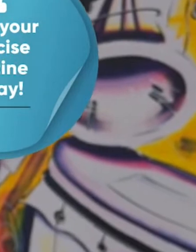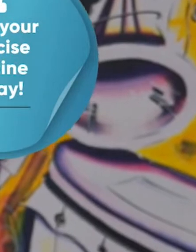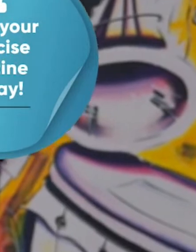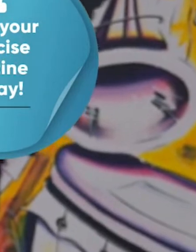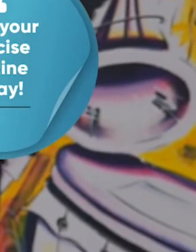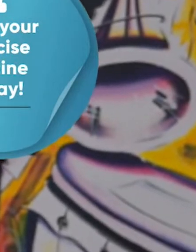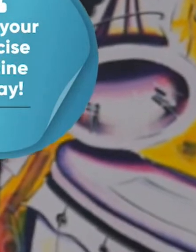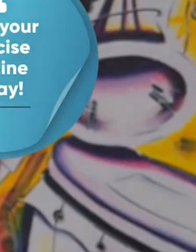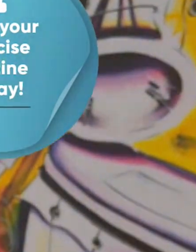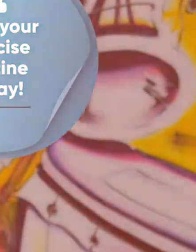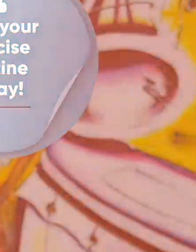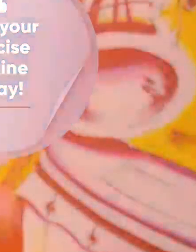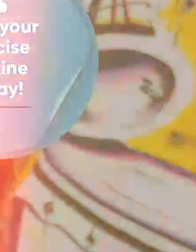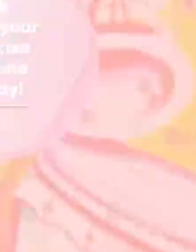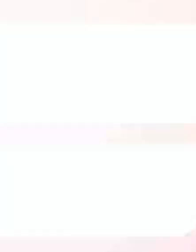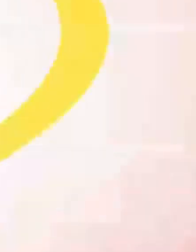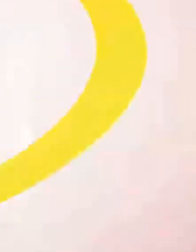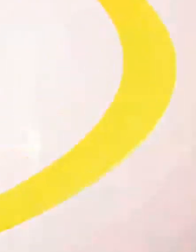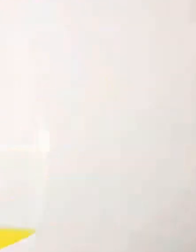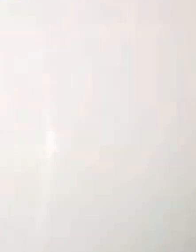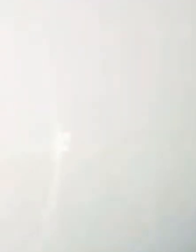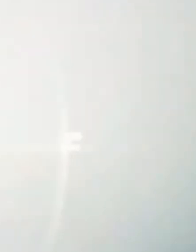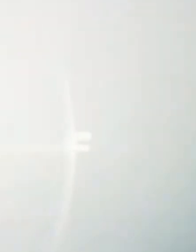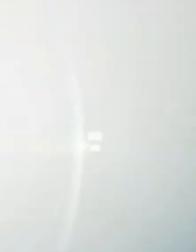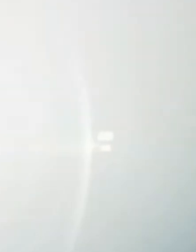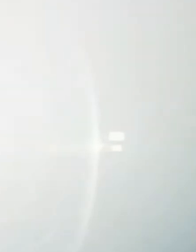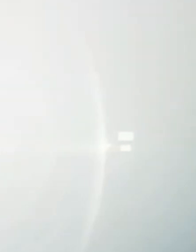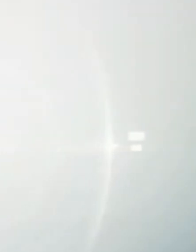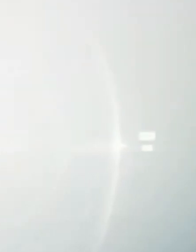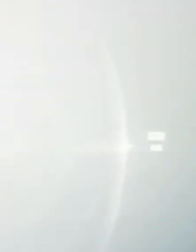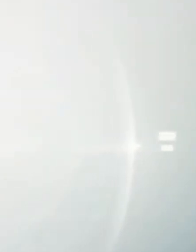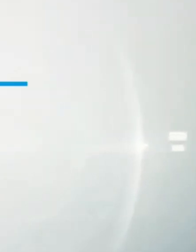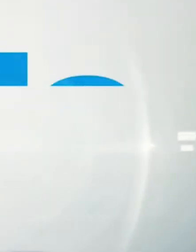doing here now, girl. It's real sweet.